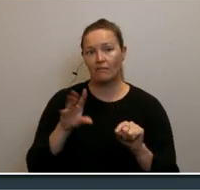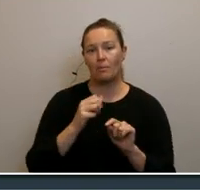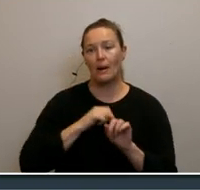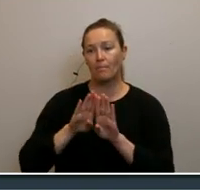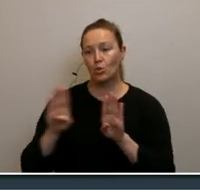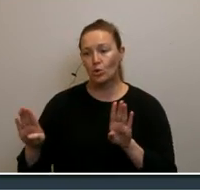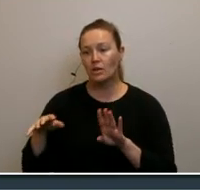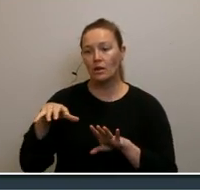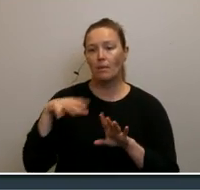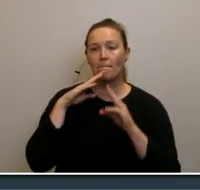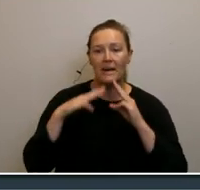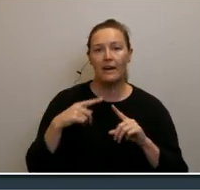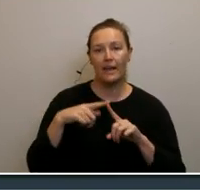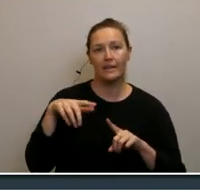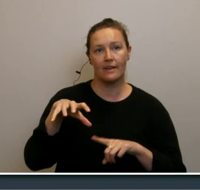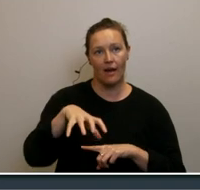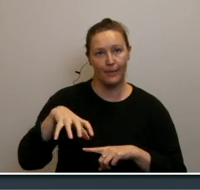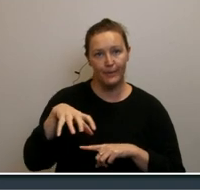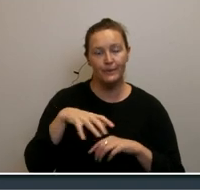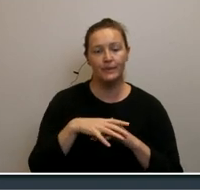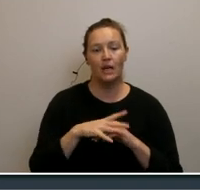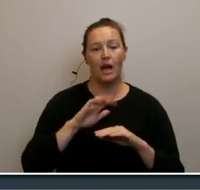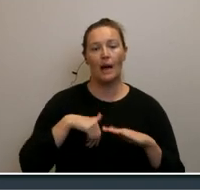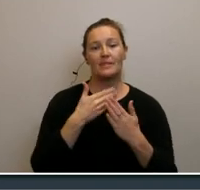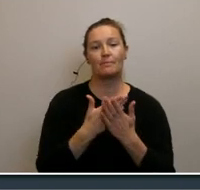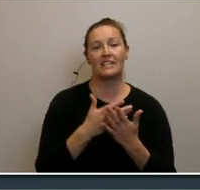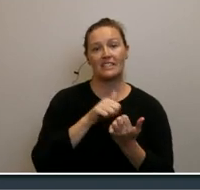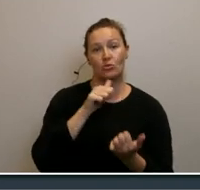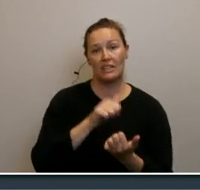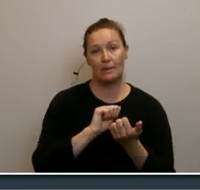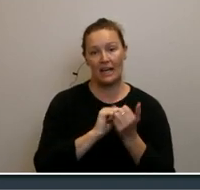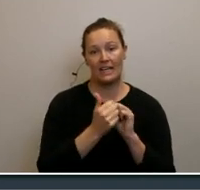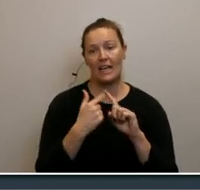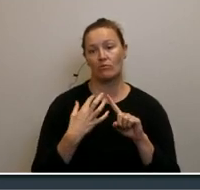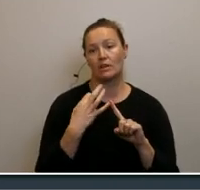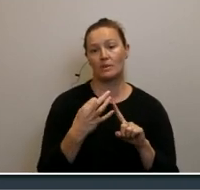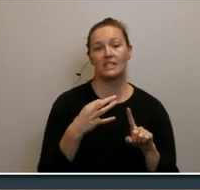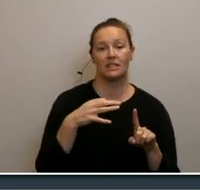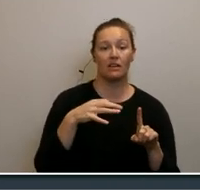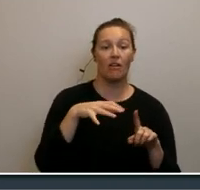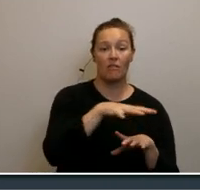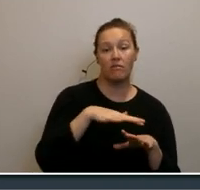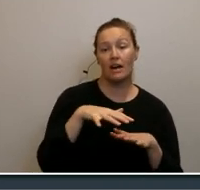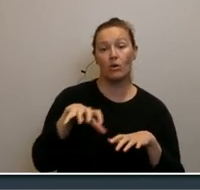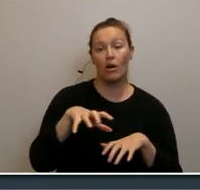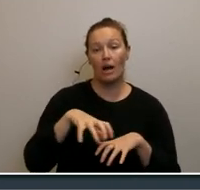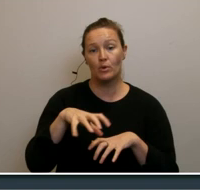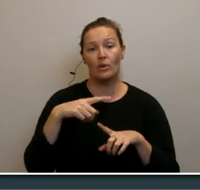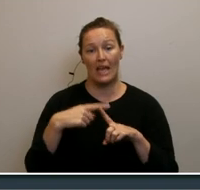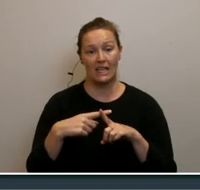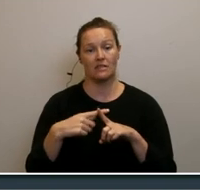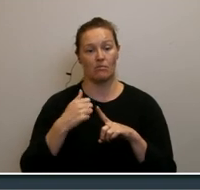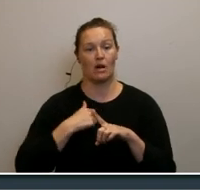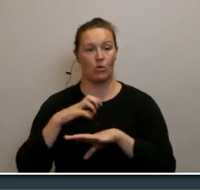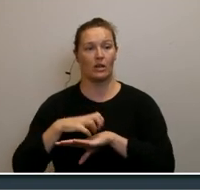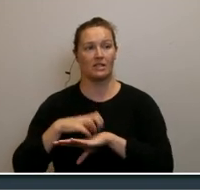our board marae and hapū. I'm submitting today as a treaty partner and as a representative of whānau, hapū and Te Taipino o Te Whanganui Arotu. We